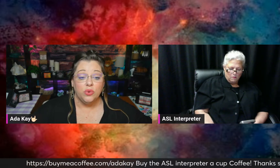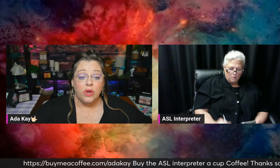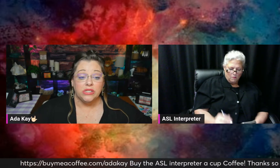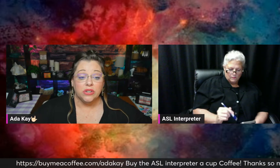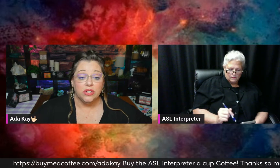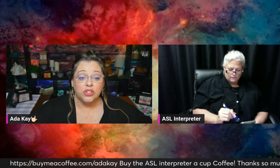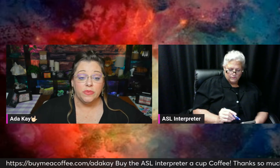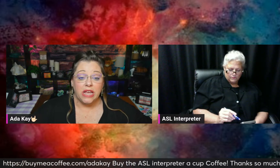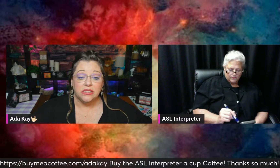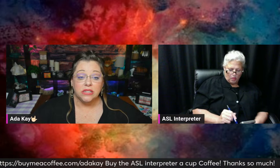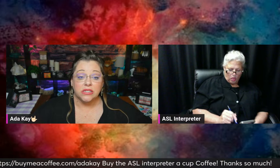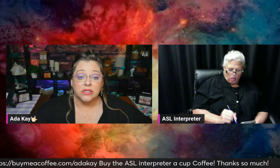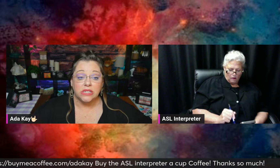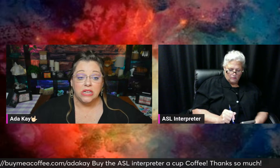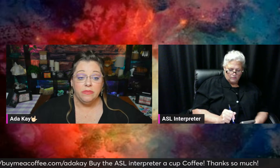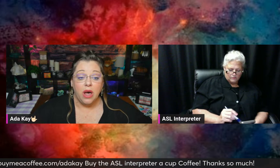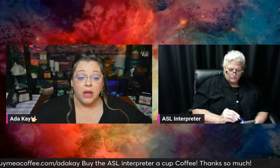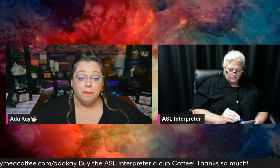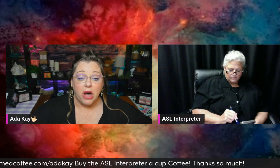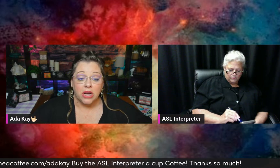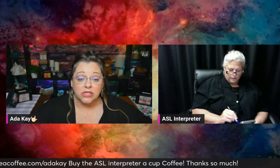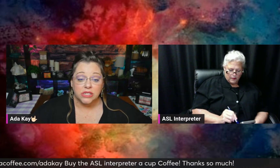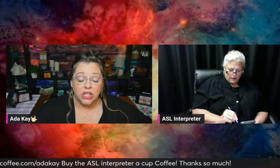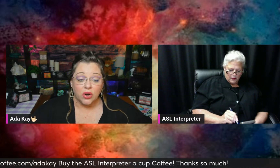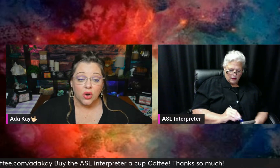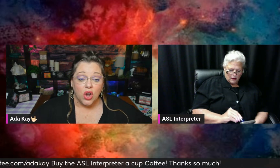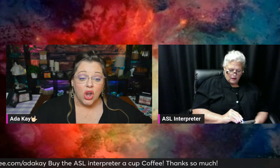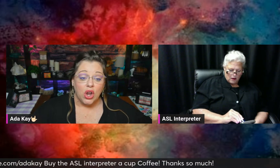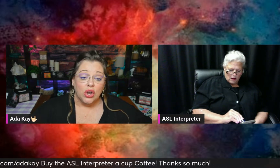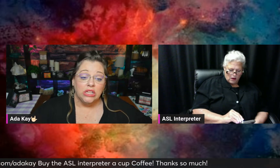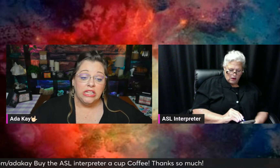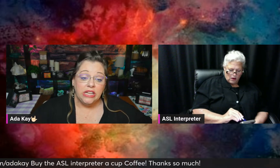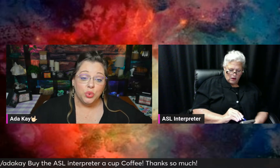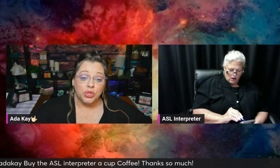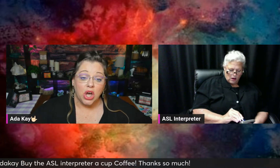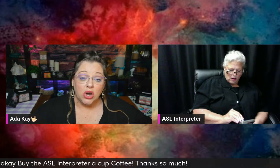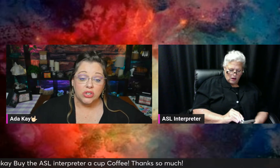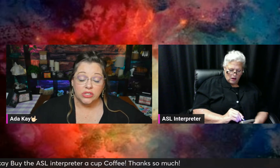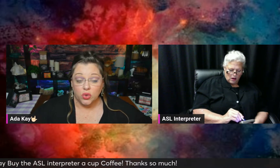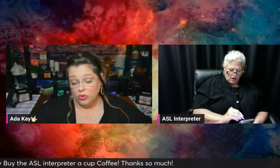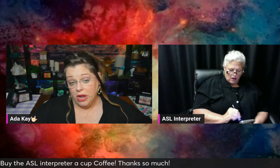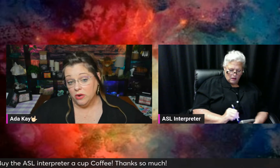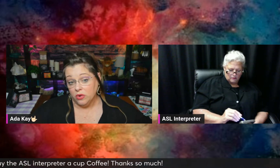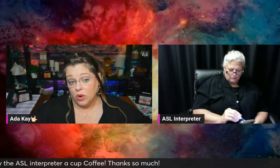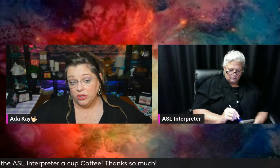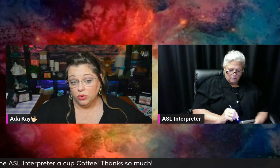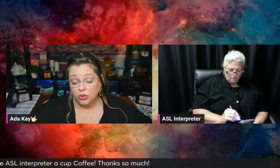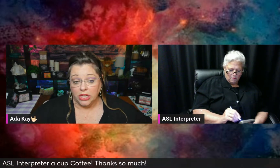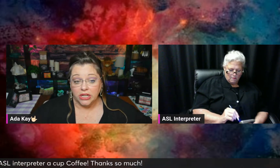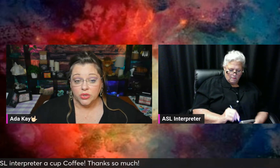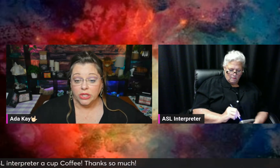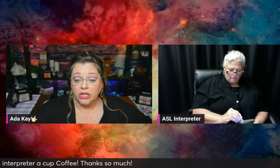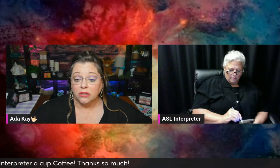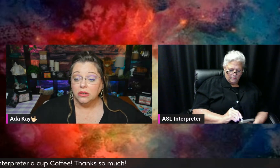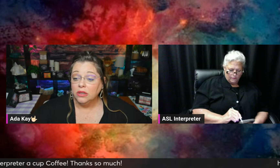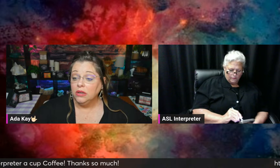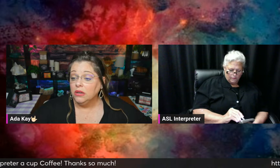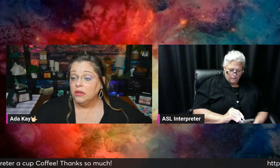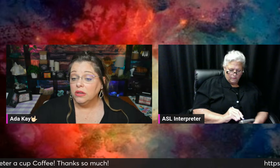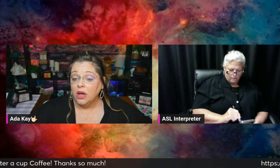The U.S. gymnastics team unboxed their leotards. They are quite cool,